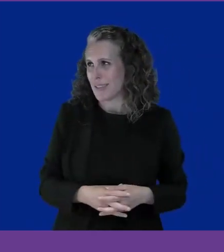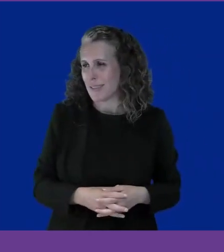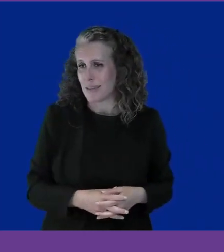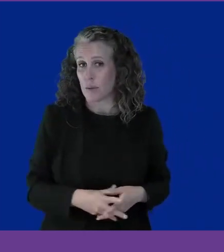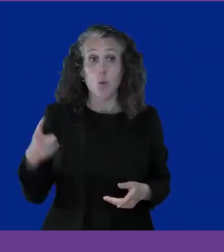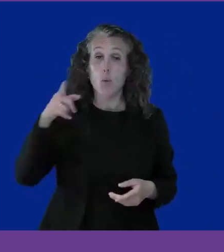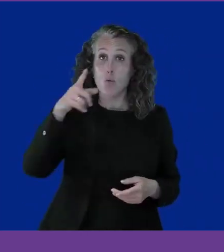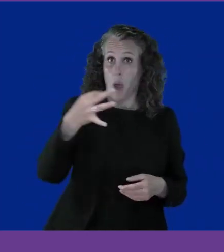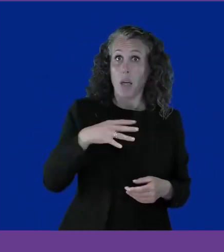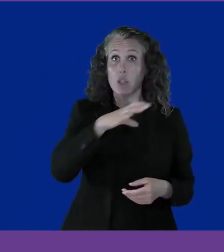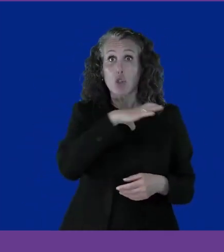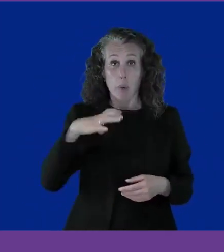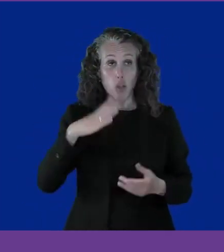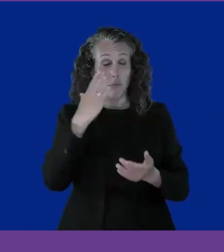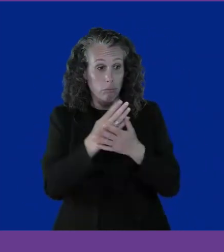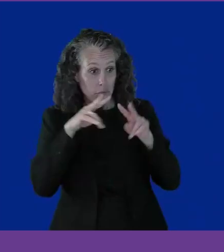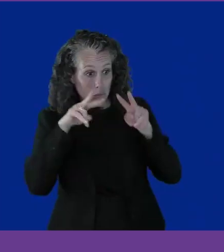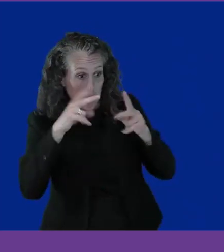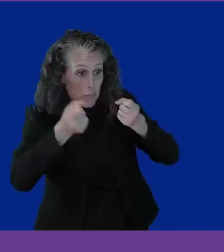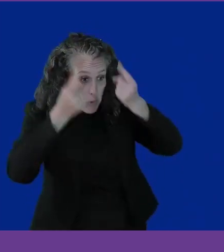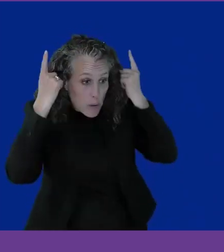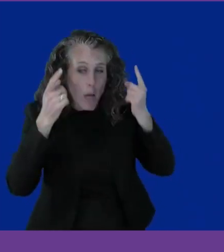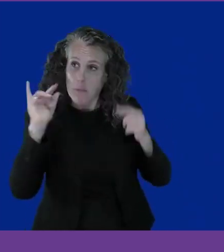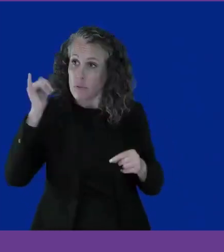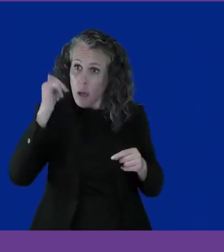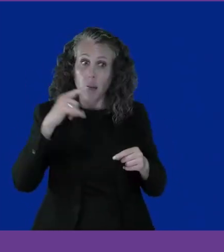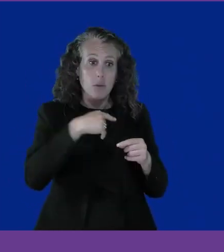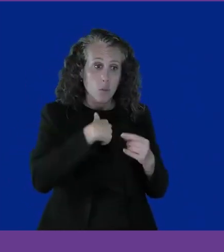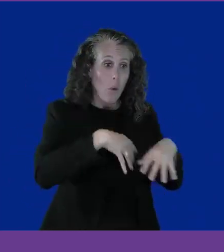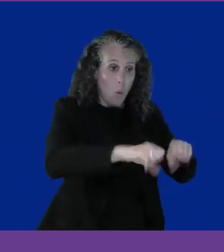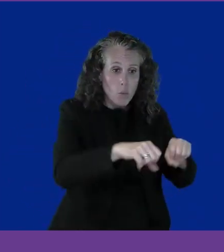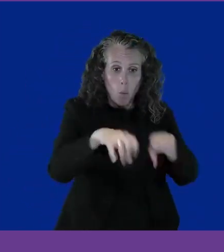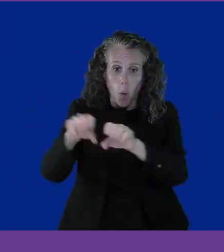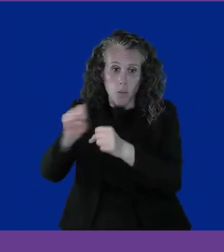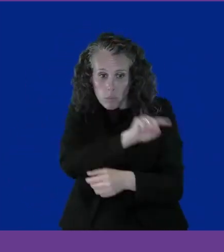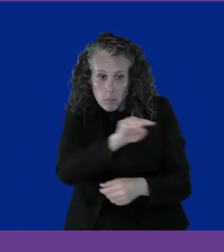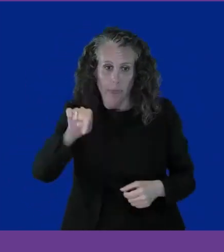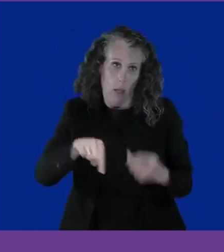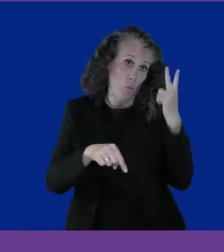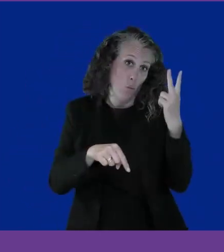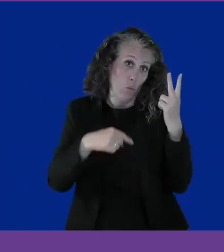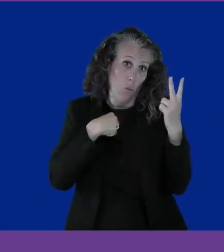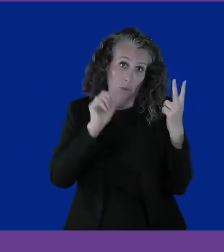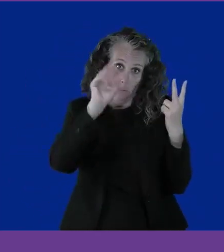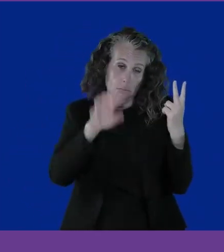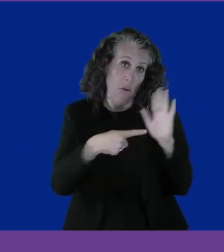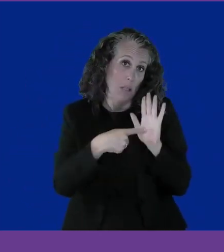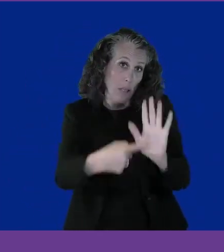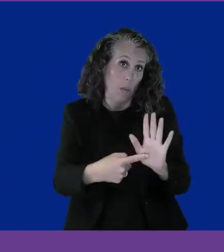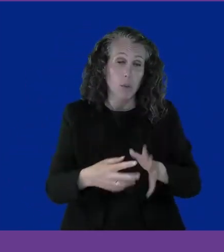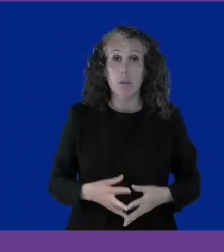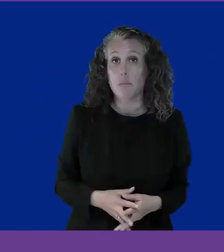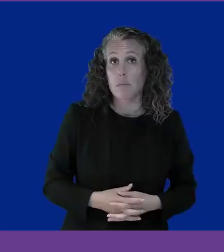stock of the problems faced to implement the Accessibility Act in payments.